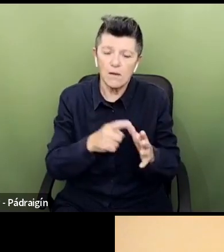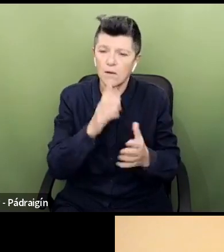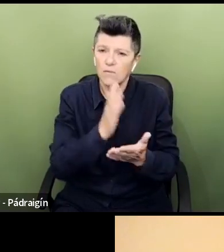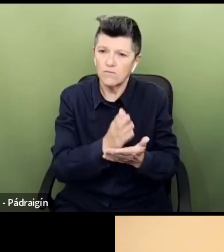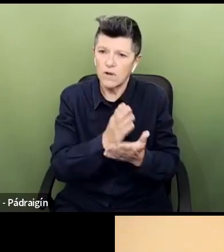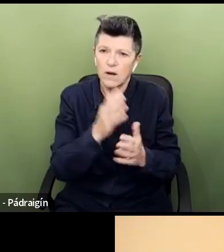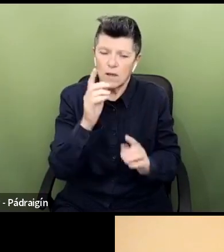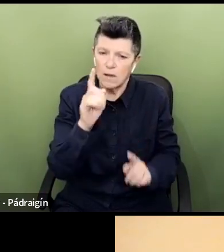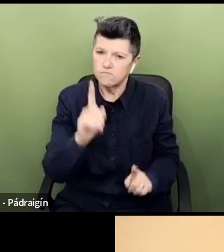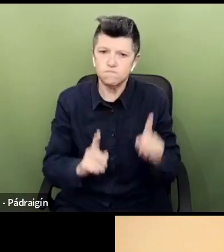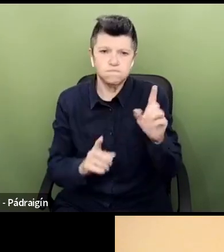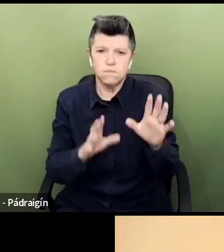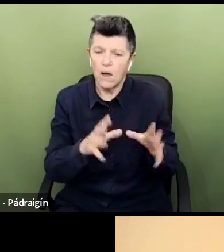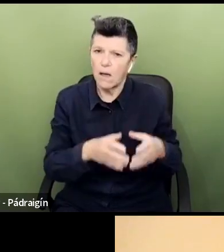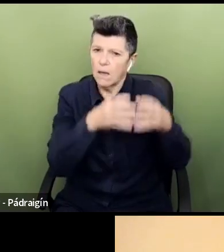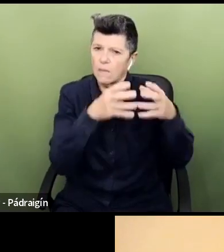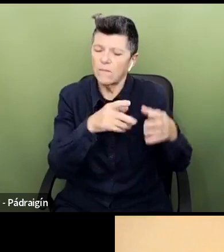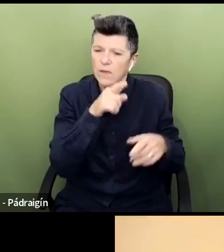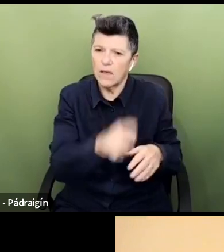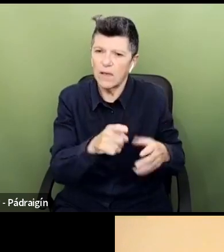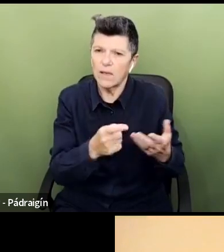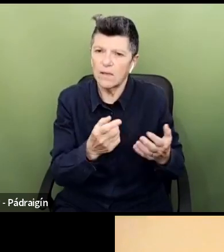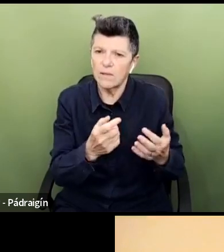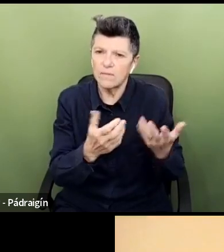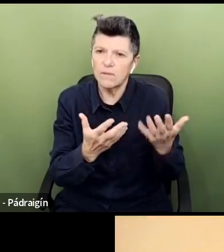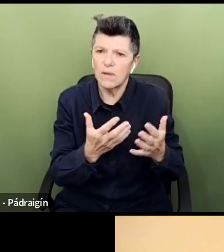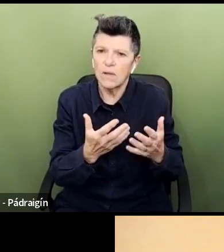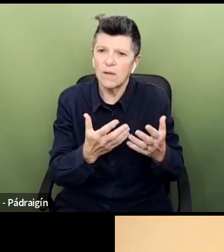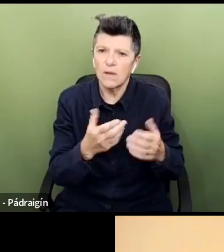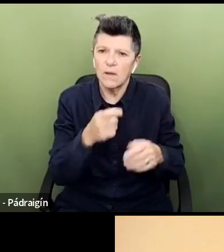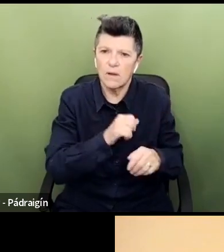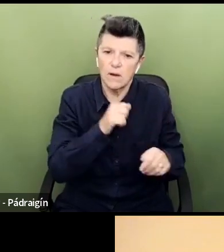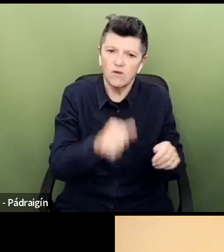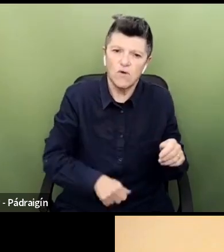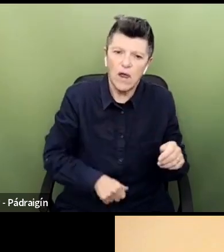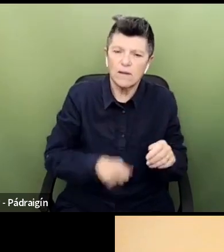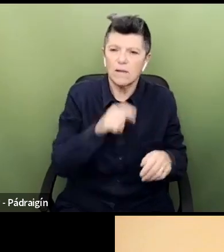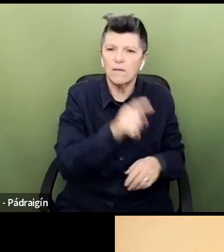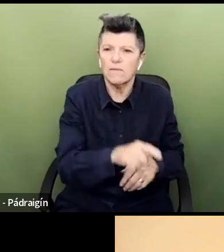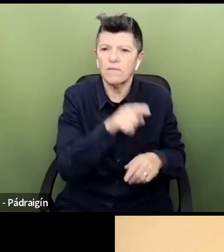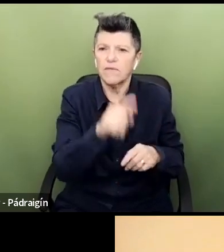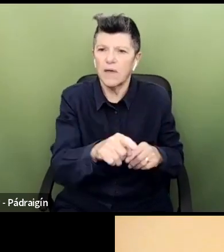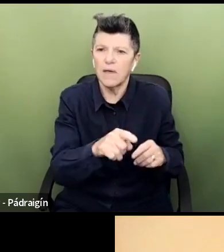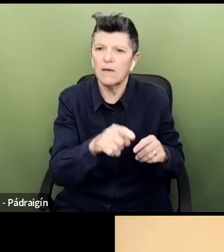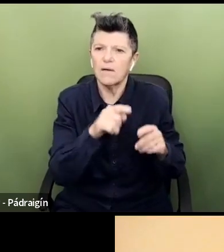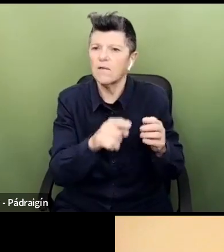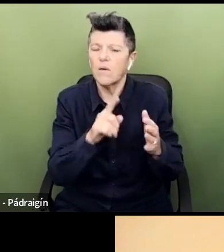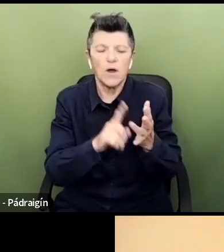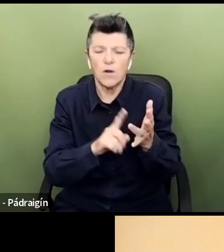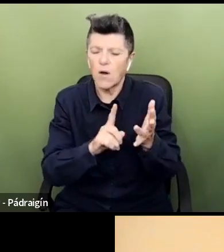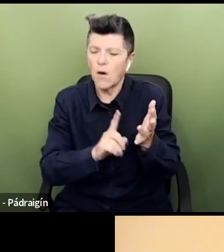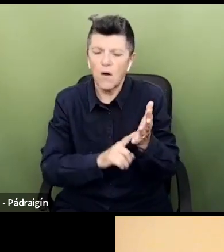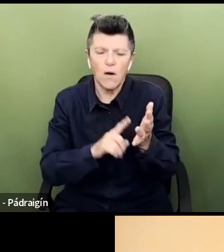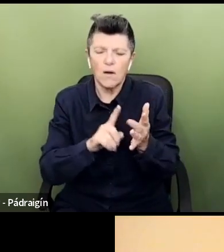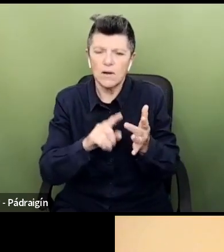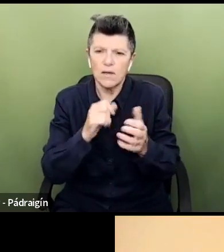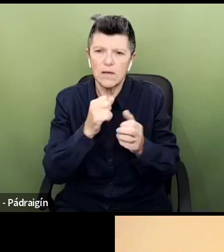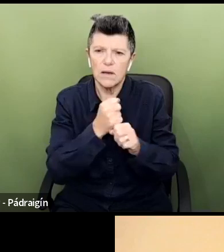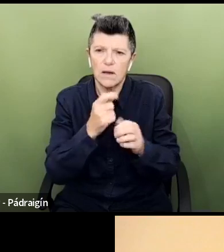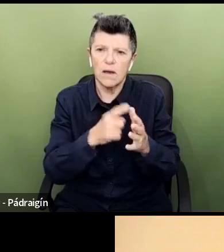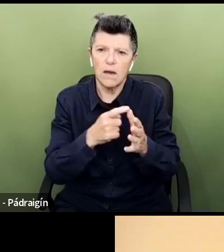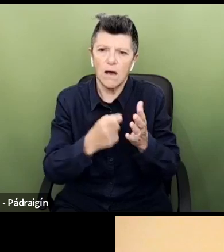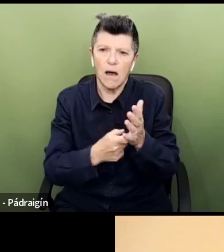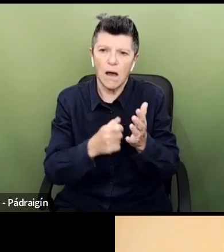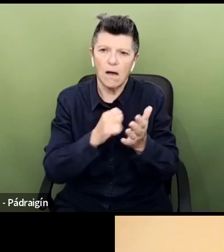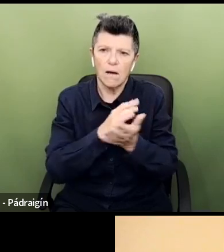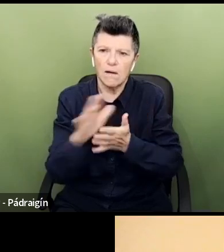there were these magnates who, I don't want to call them the oligarchs of yesteryear, because they were not oligarchs of the kind, like